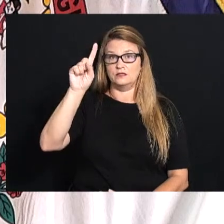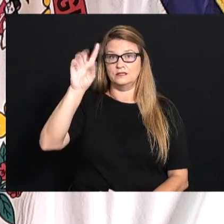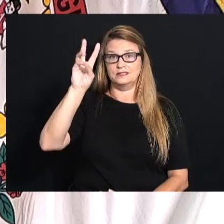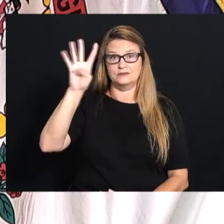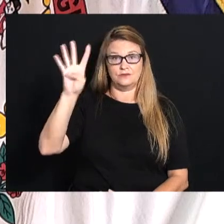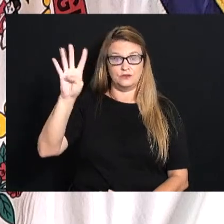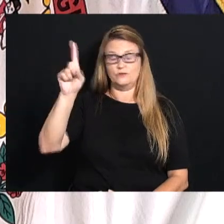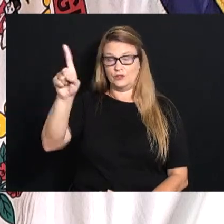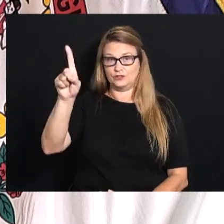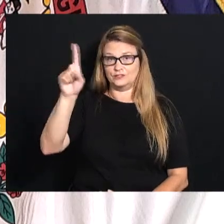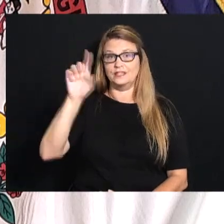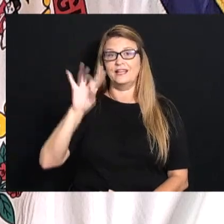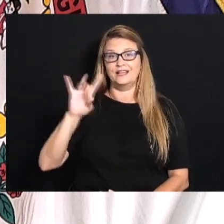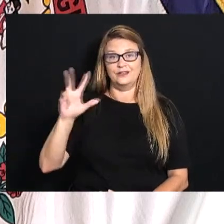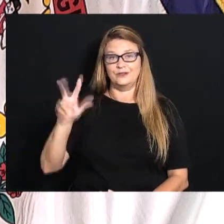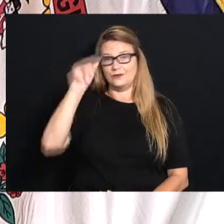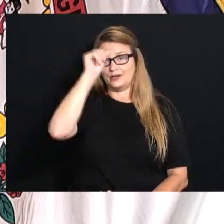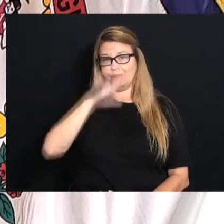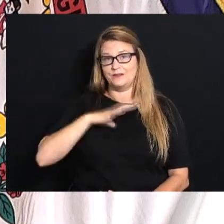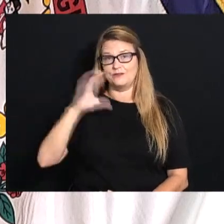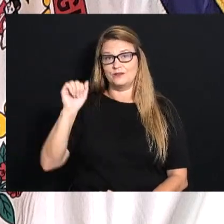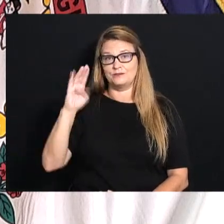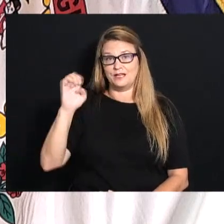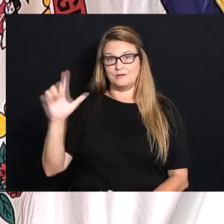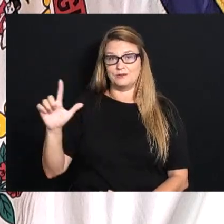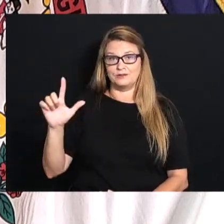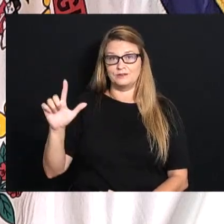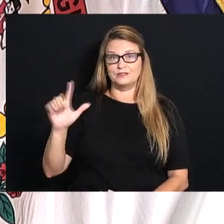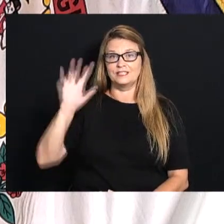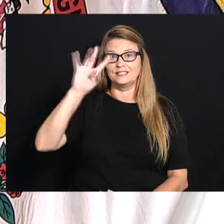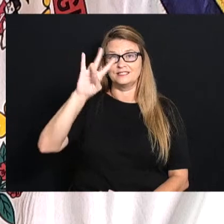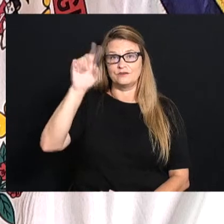an 83-year-old male from Cabell County. The